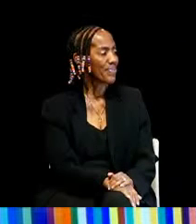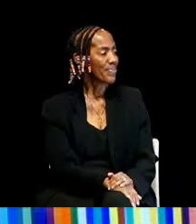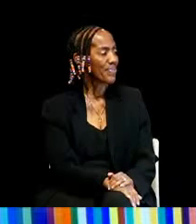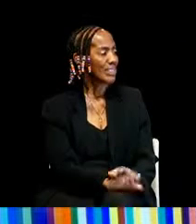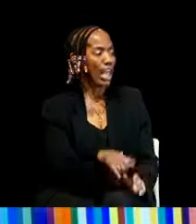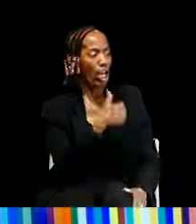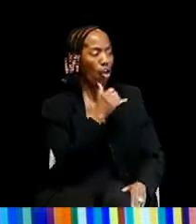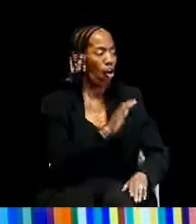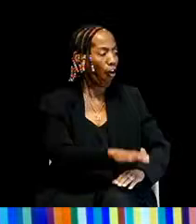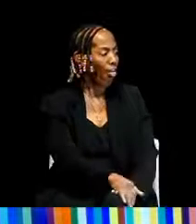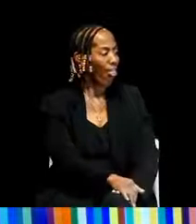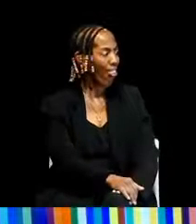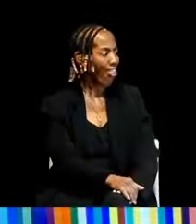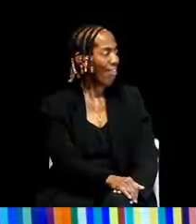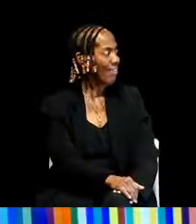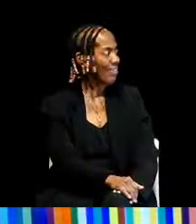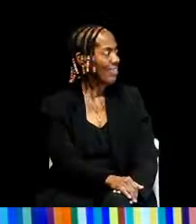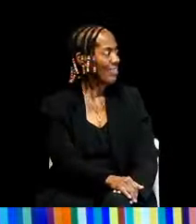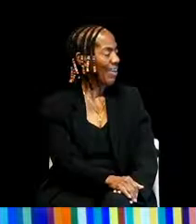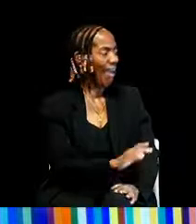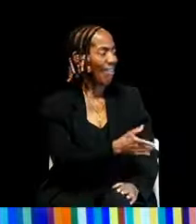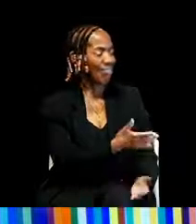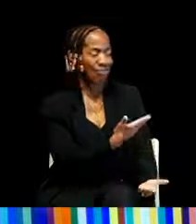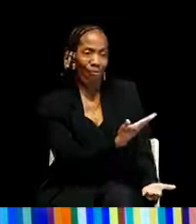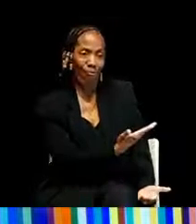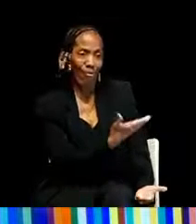Yes, girl, the fit is giving.